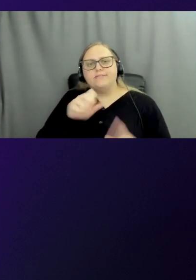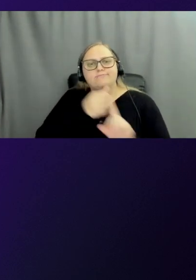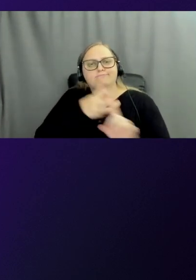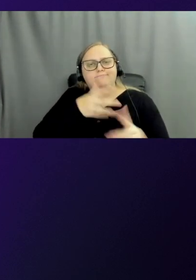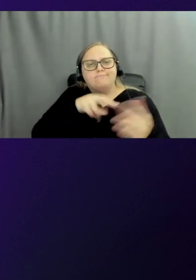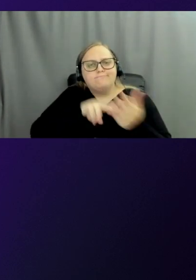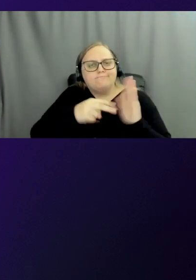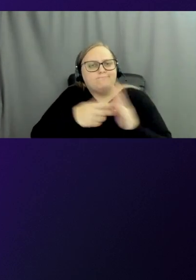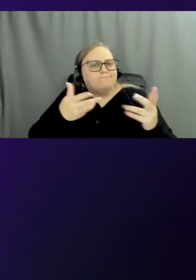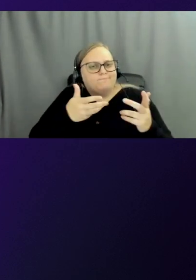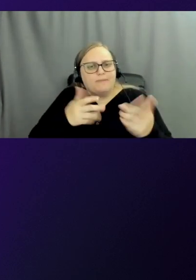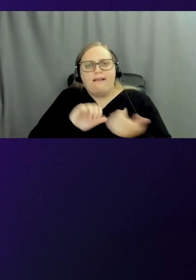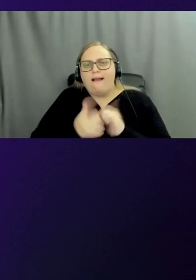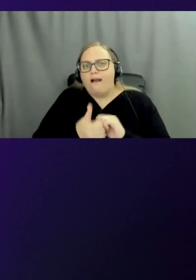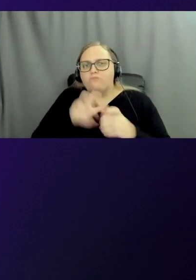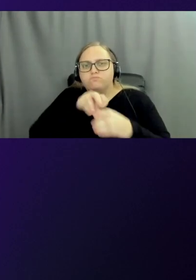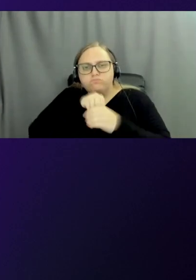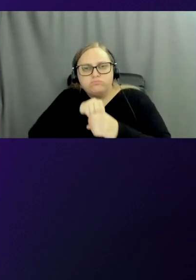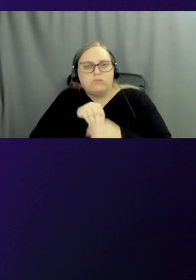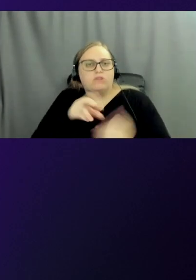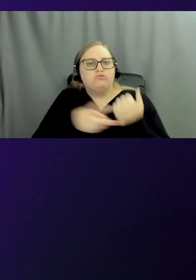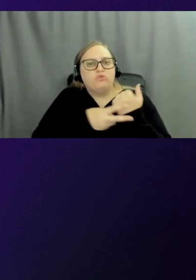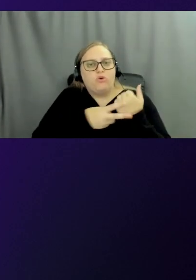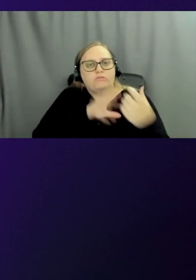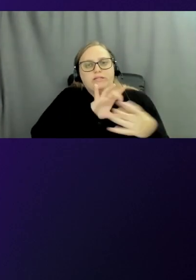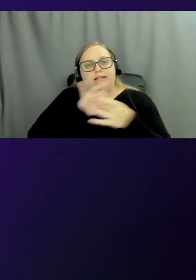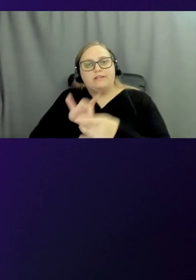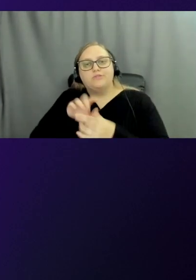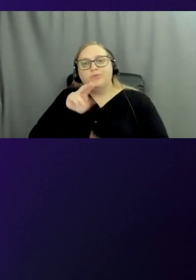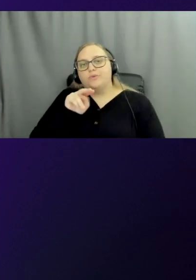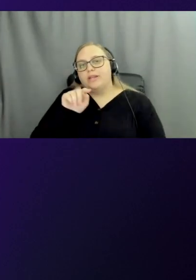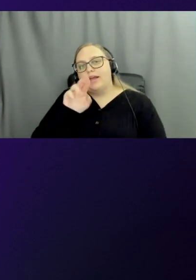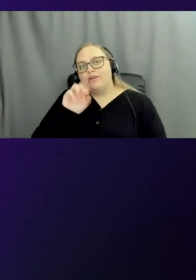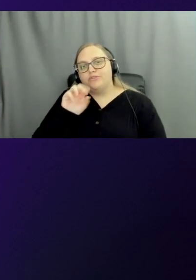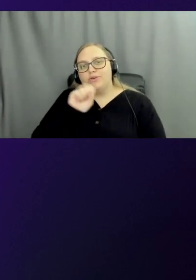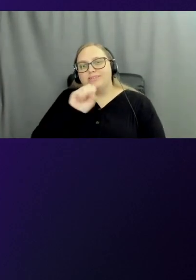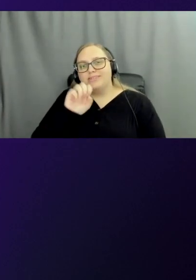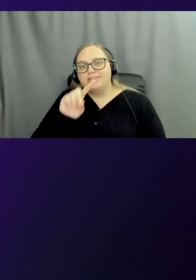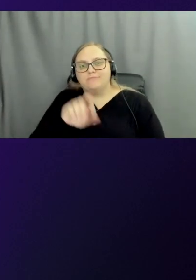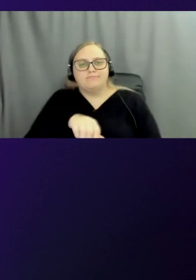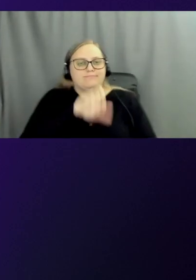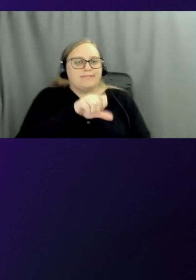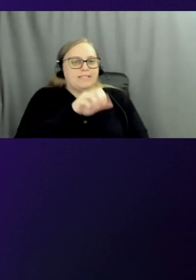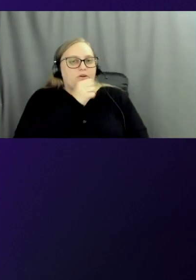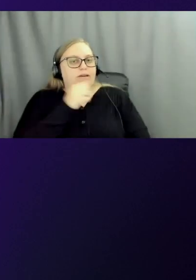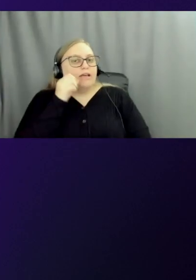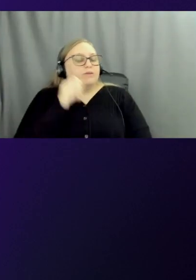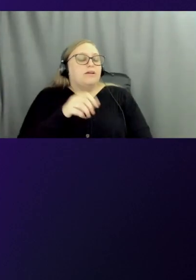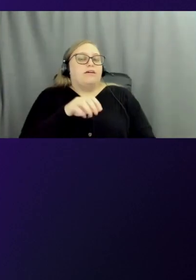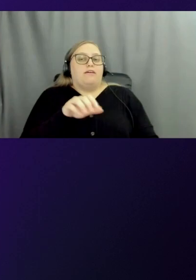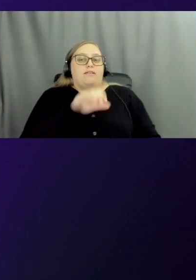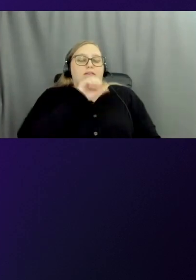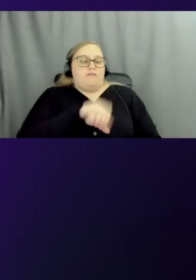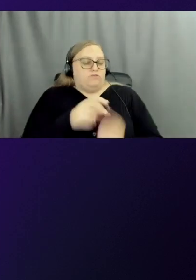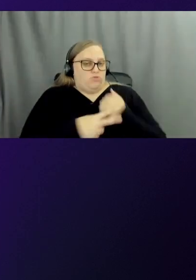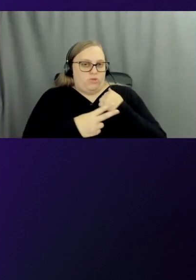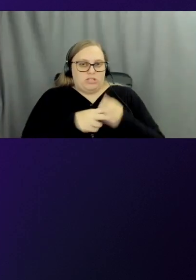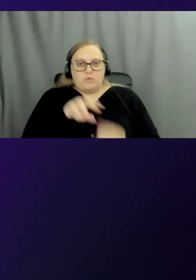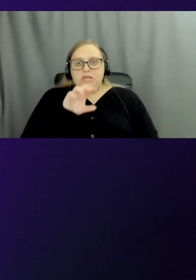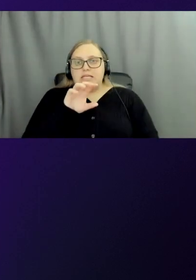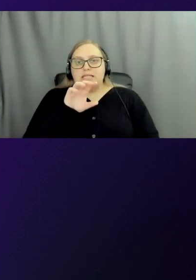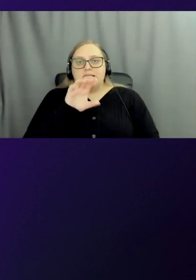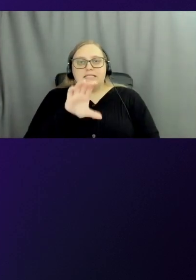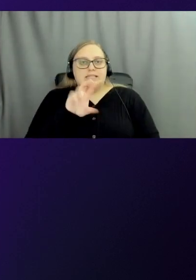element of storage that's connected to Nitro SSDs. Yeah. So Amazon Elastic Block Storage, which is EBS, is a very easy